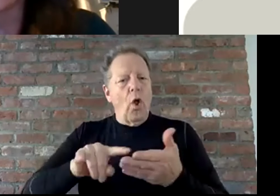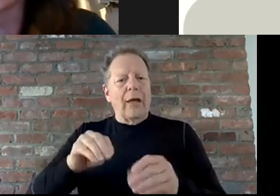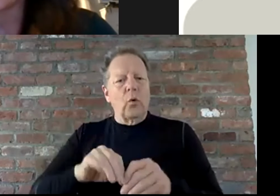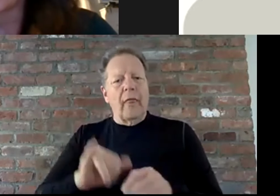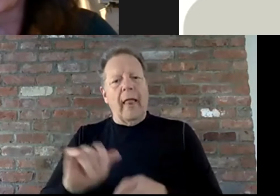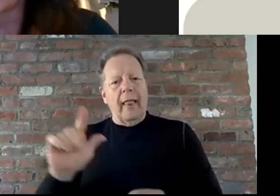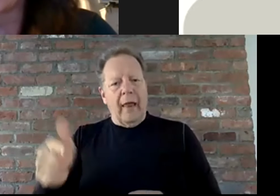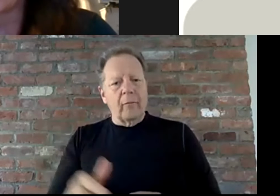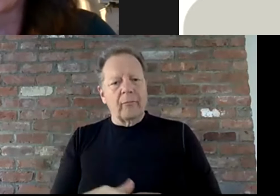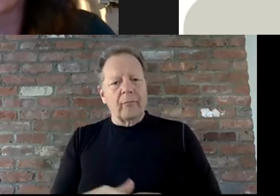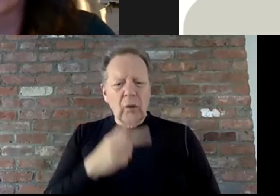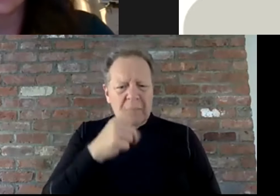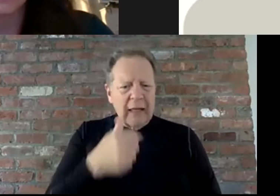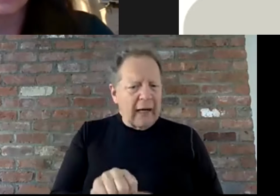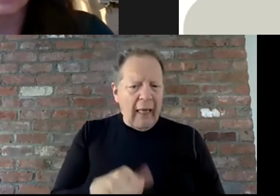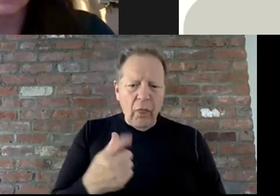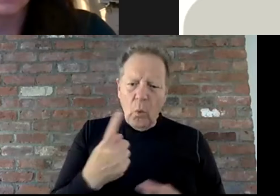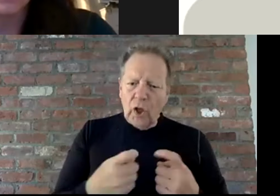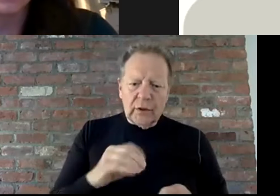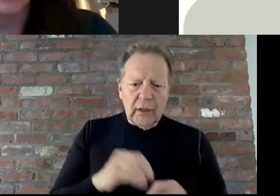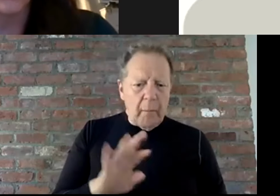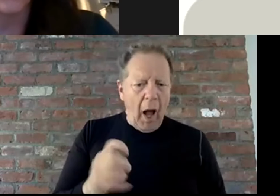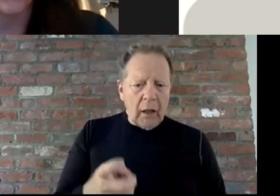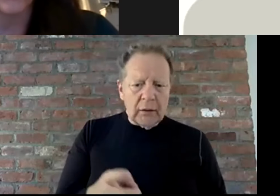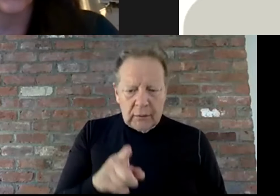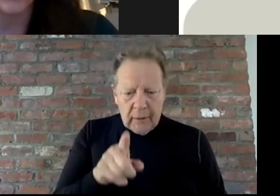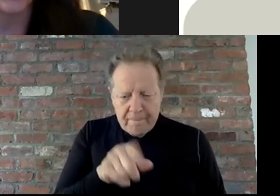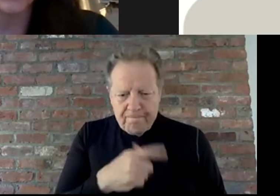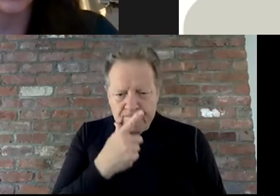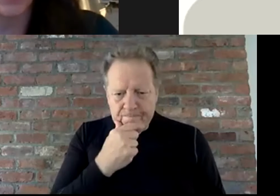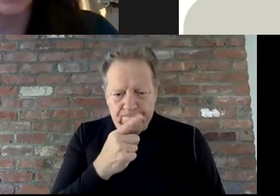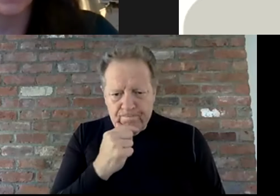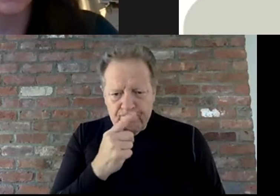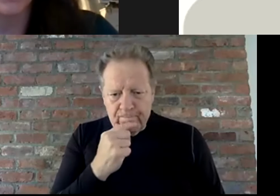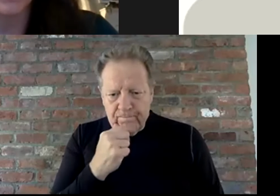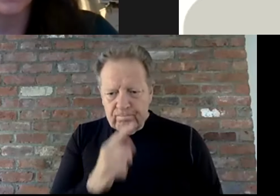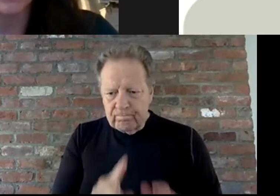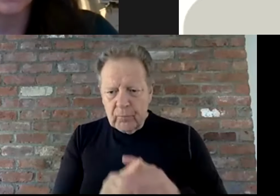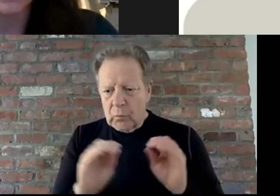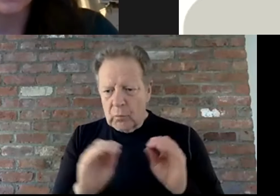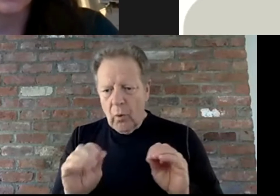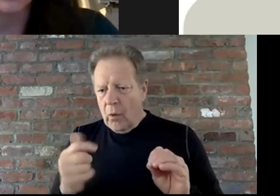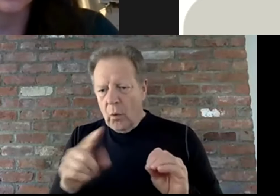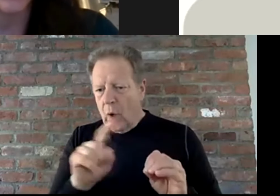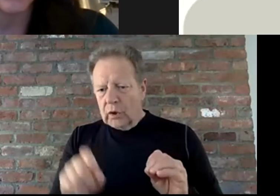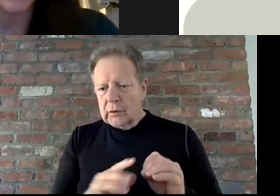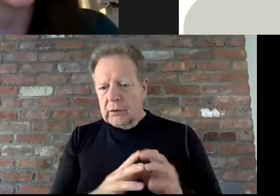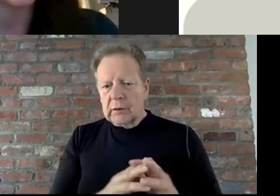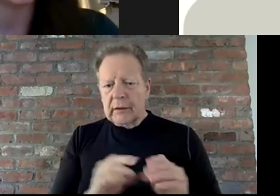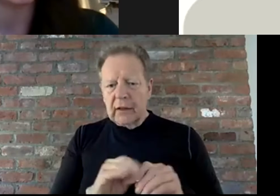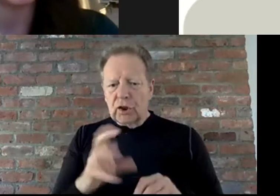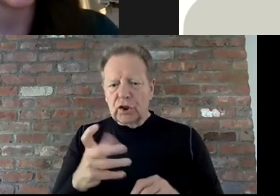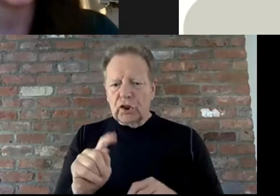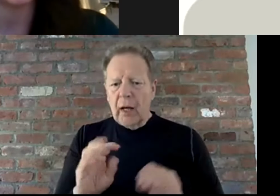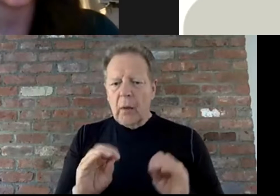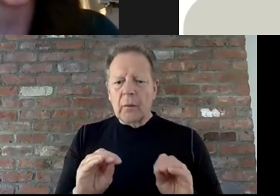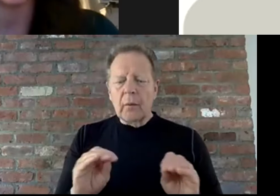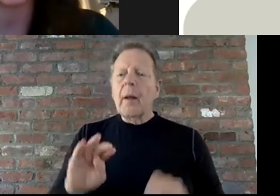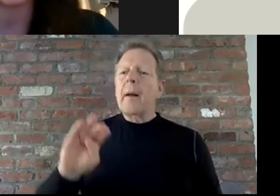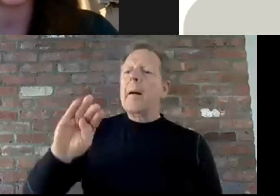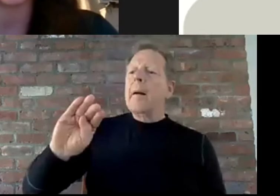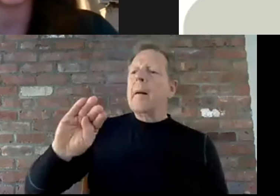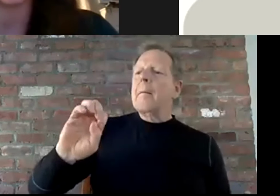And I don't see any other questions popping up in the chat. Megan,